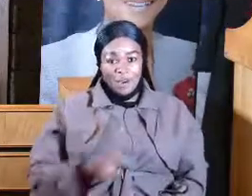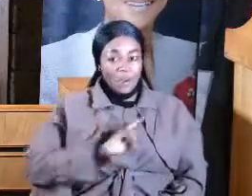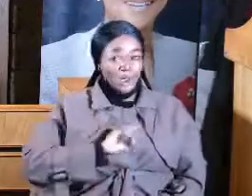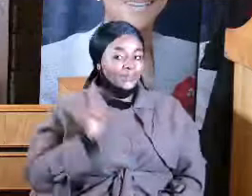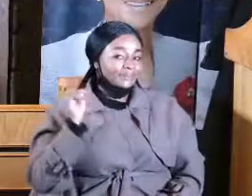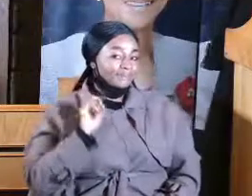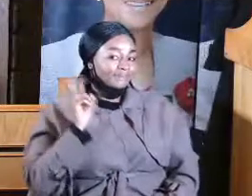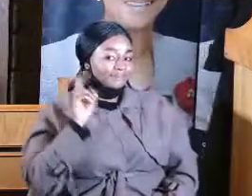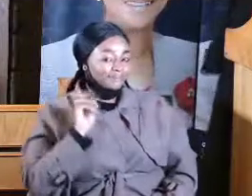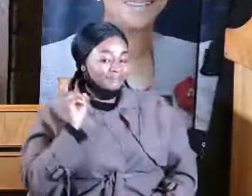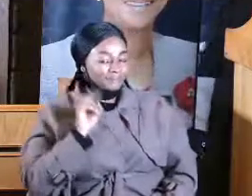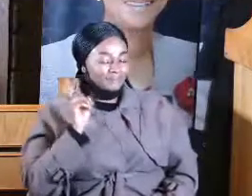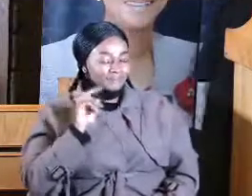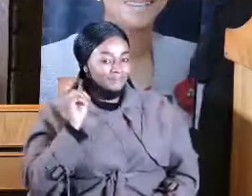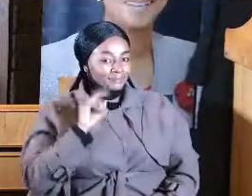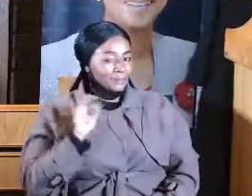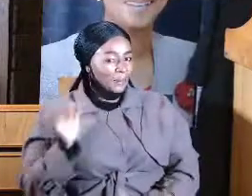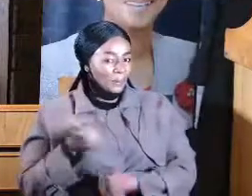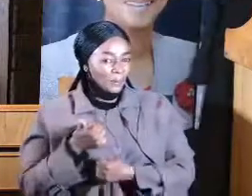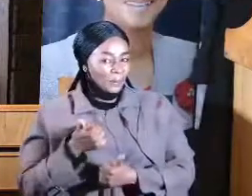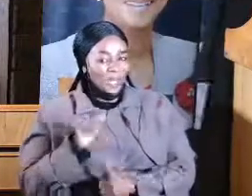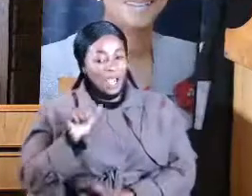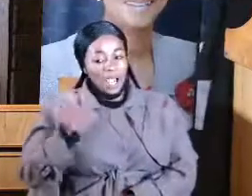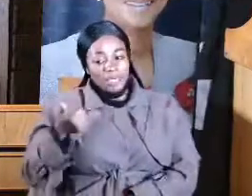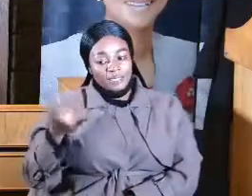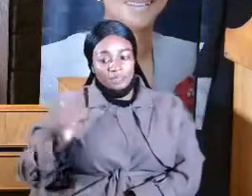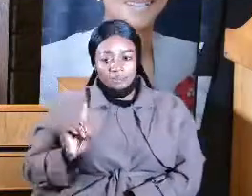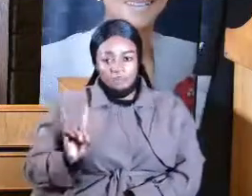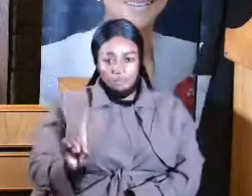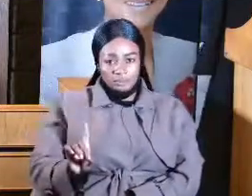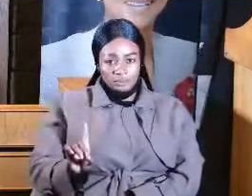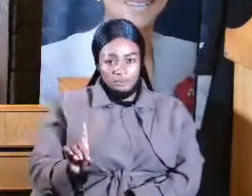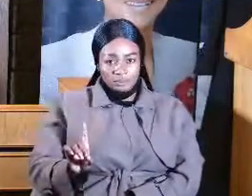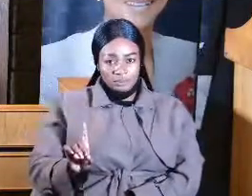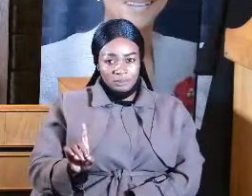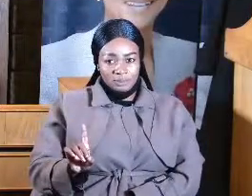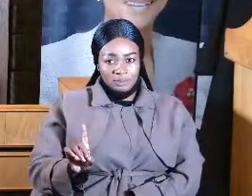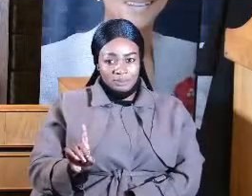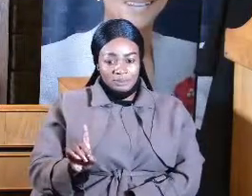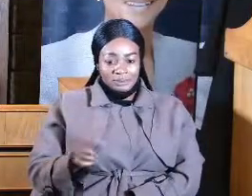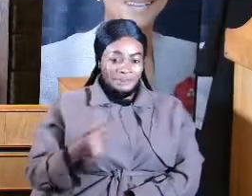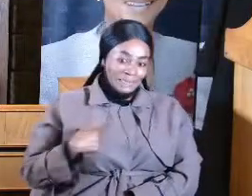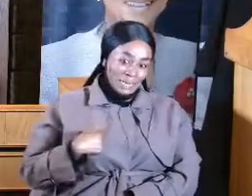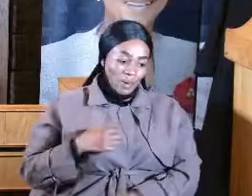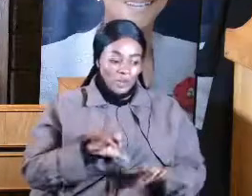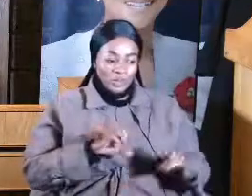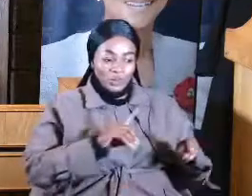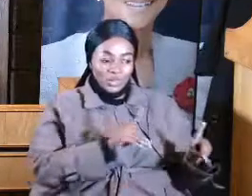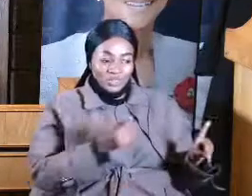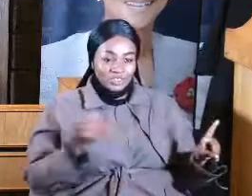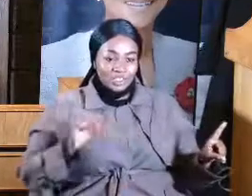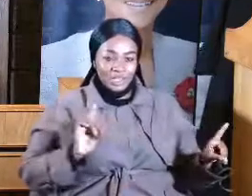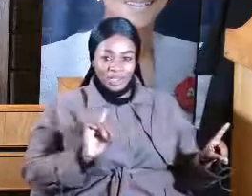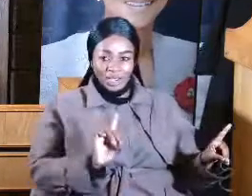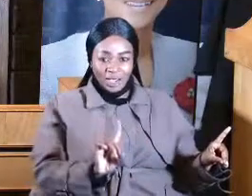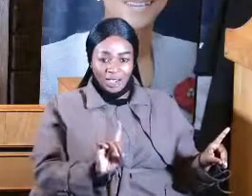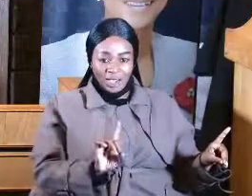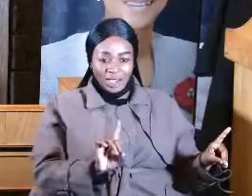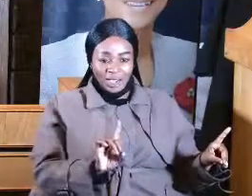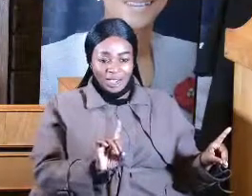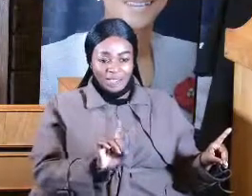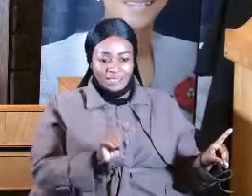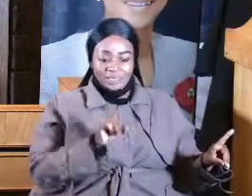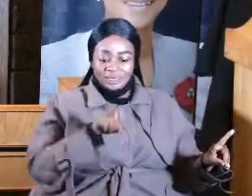listening attentively when other people were talking. Now, when education comes, you are